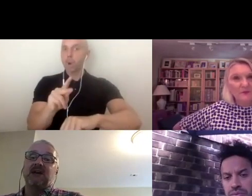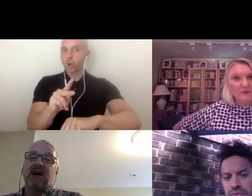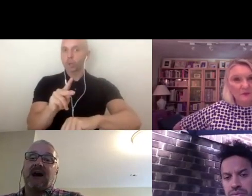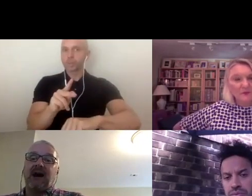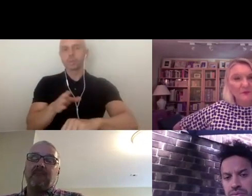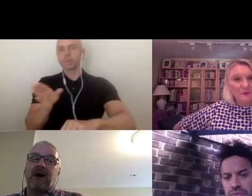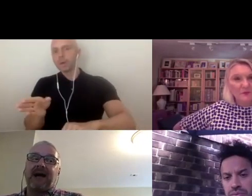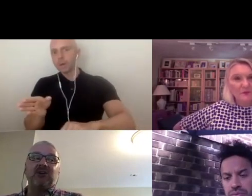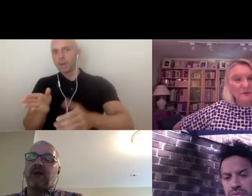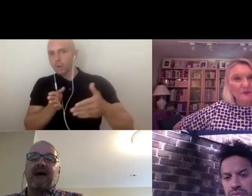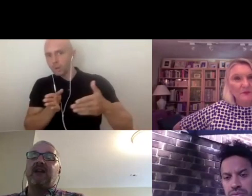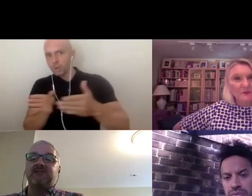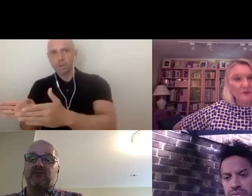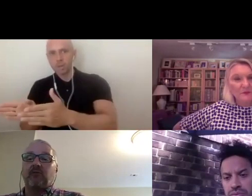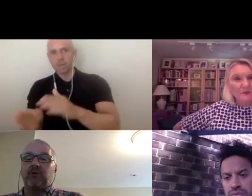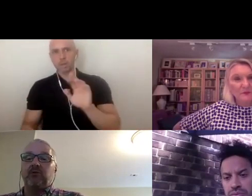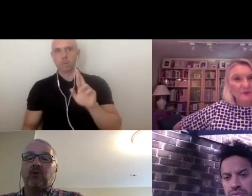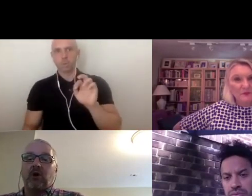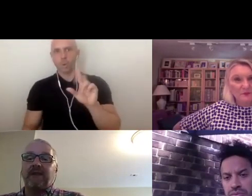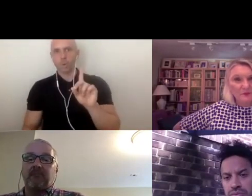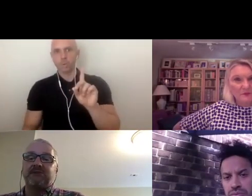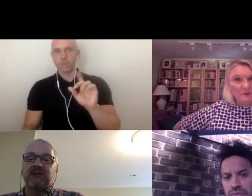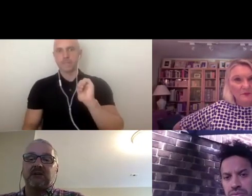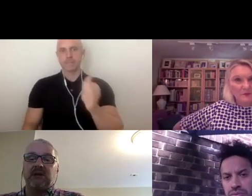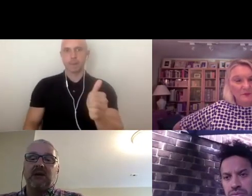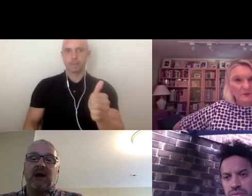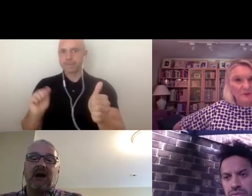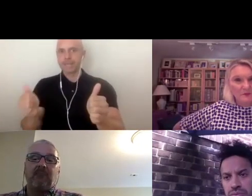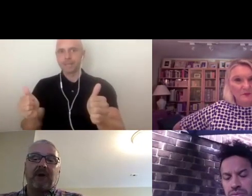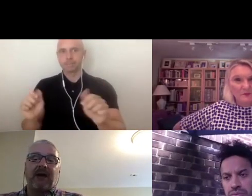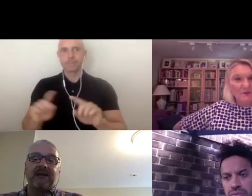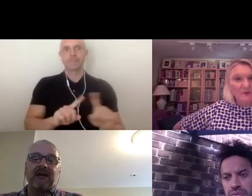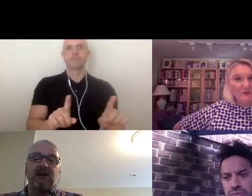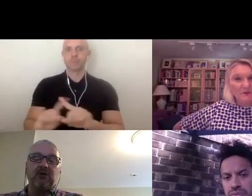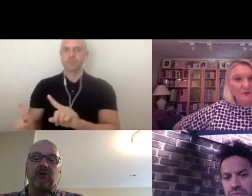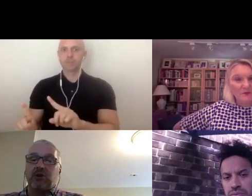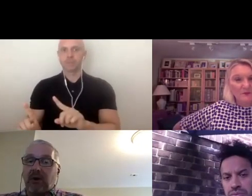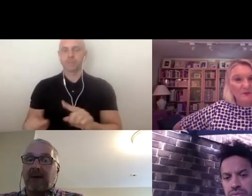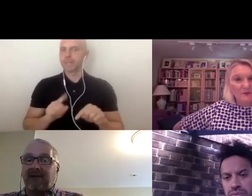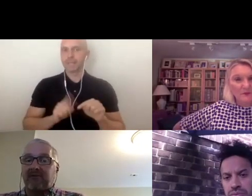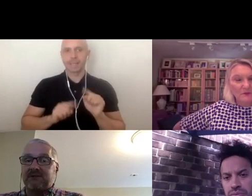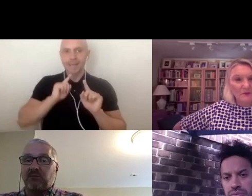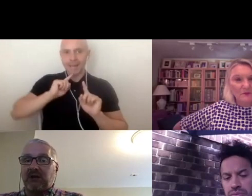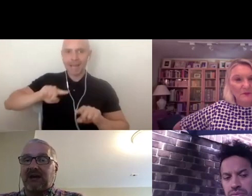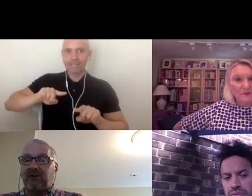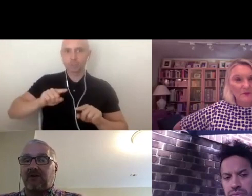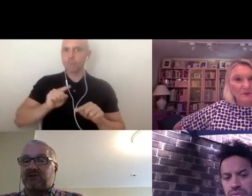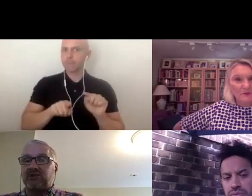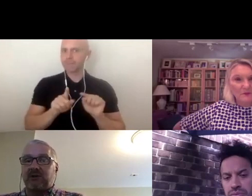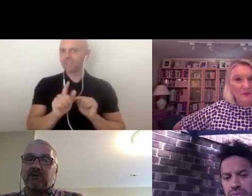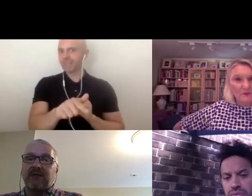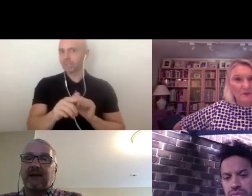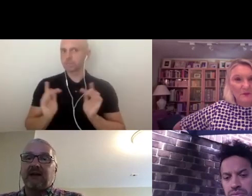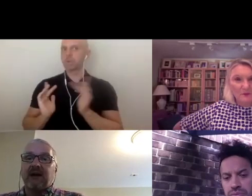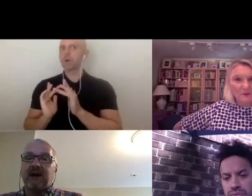place. I don't have an answer for you on that particularly, but I can look you up after this and we can have a